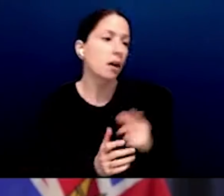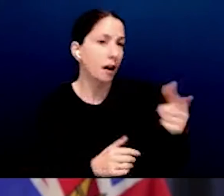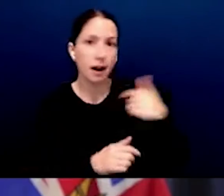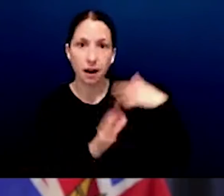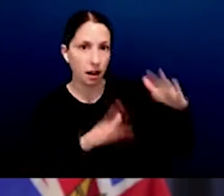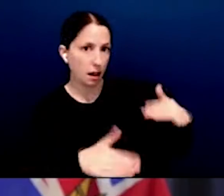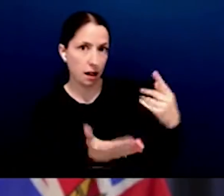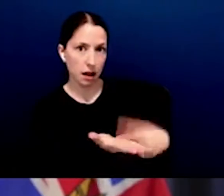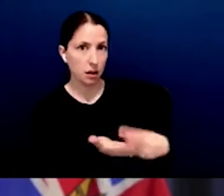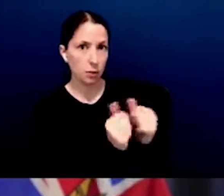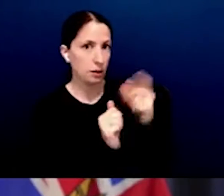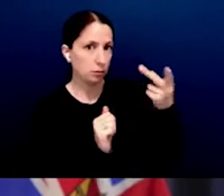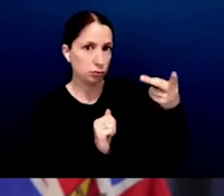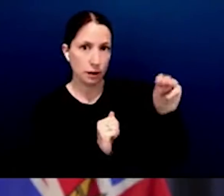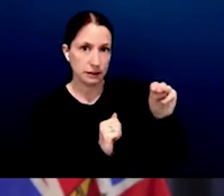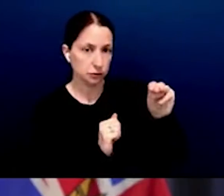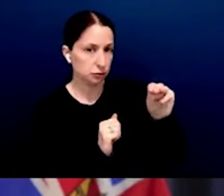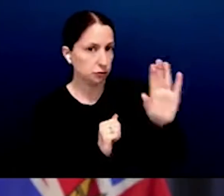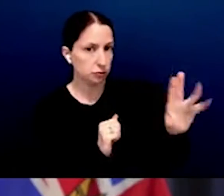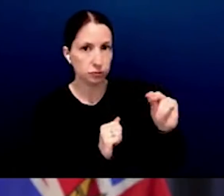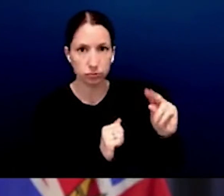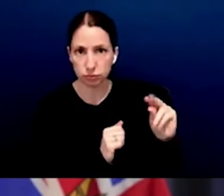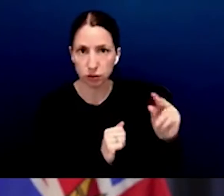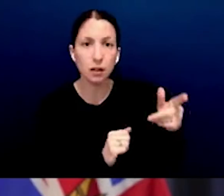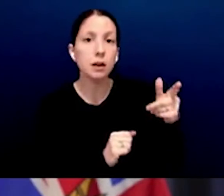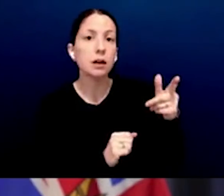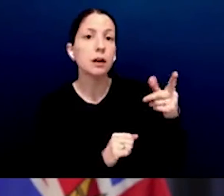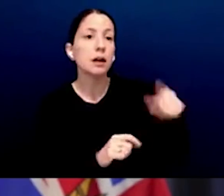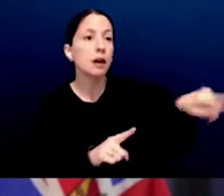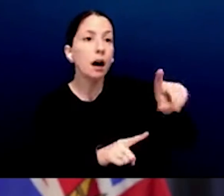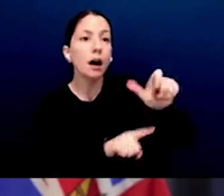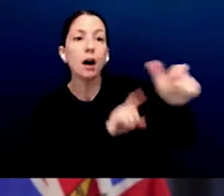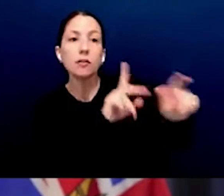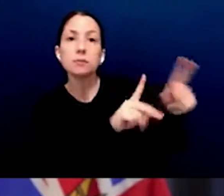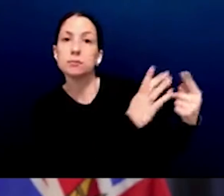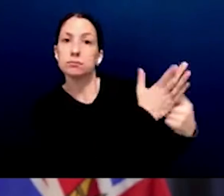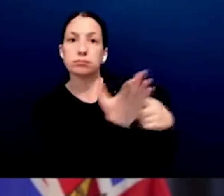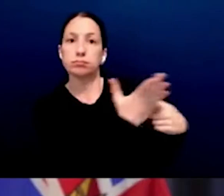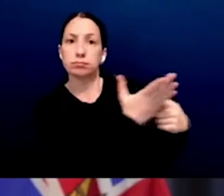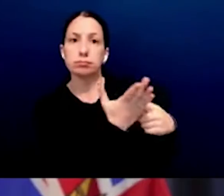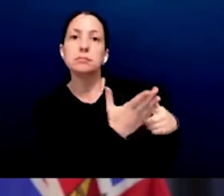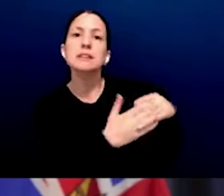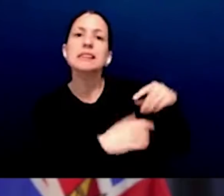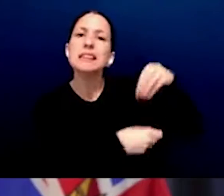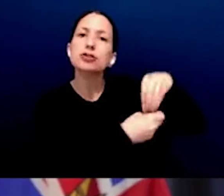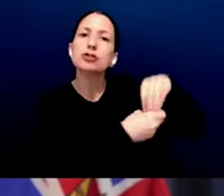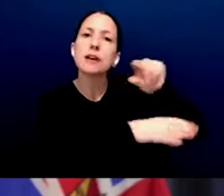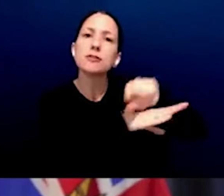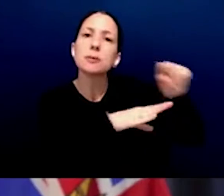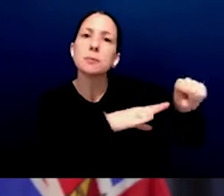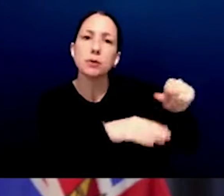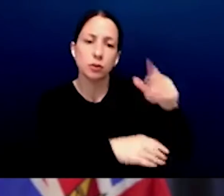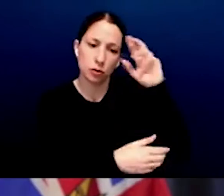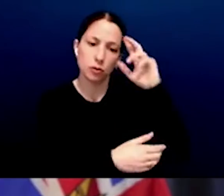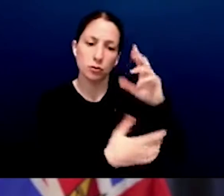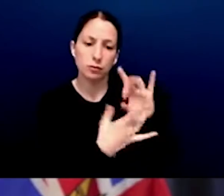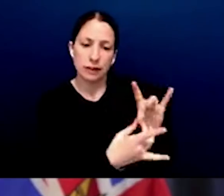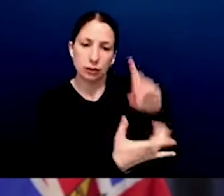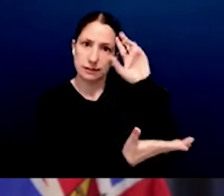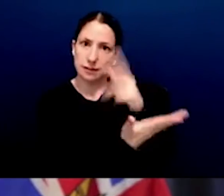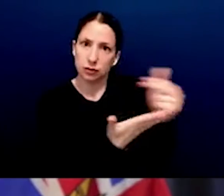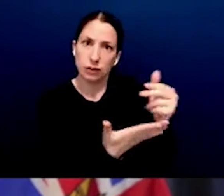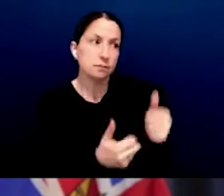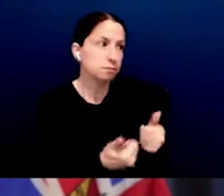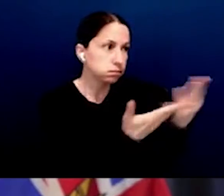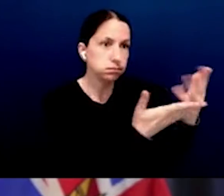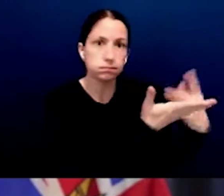re-enter Canada. Officials have been having those discussions on my behalf. My Intergovernmental Relations Secretariat is raising these